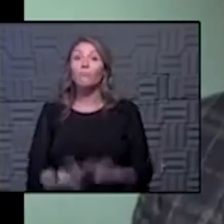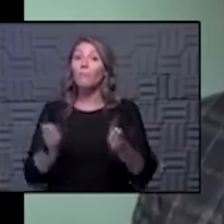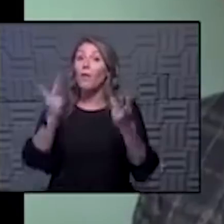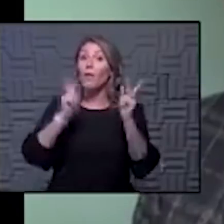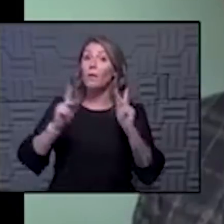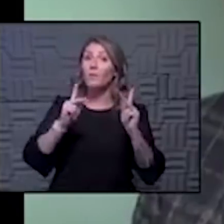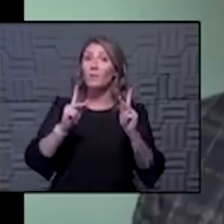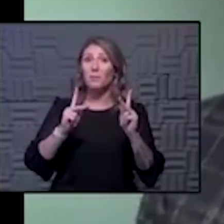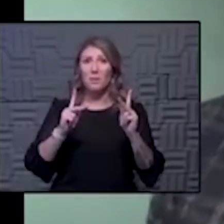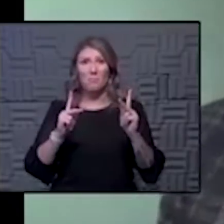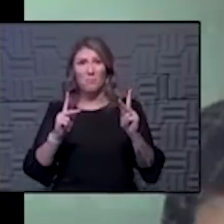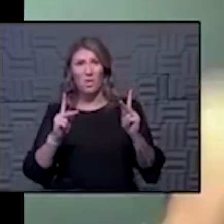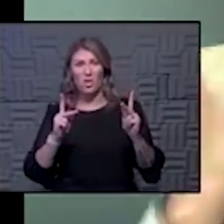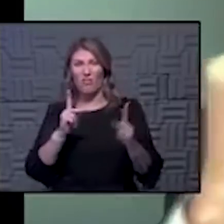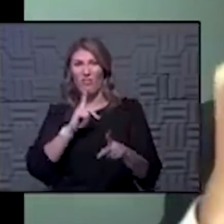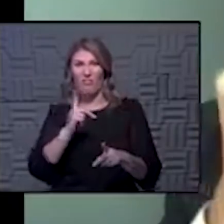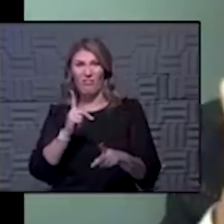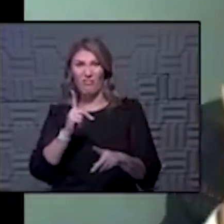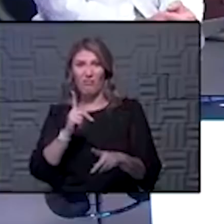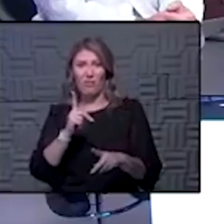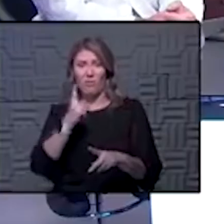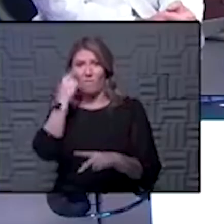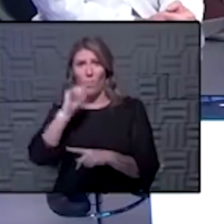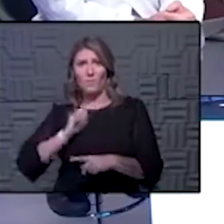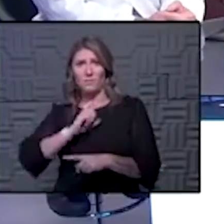out today, David, do we know, for our staff?